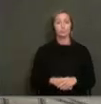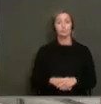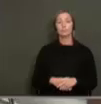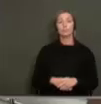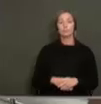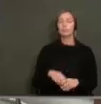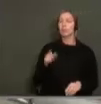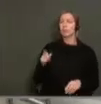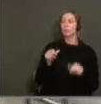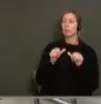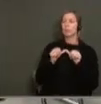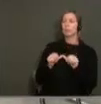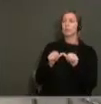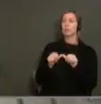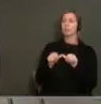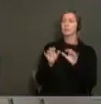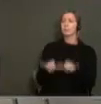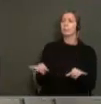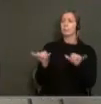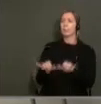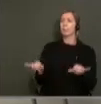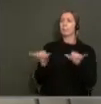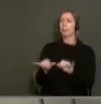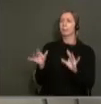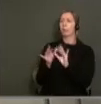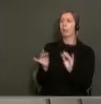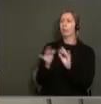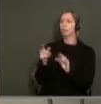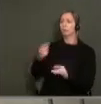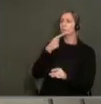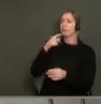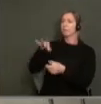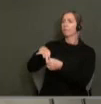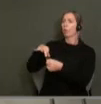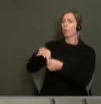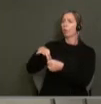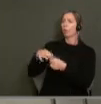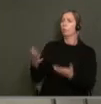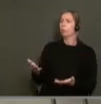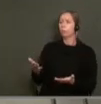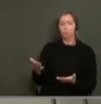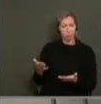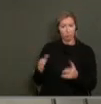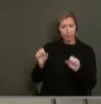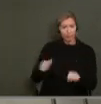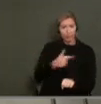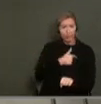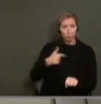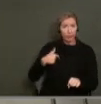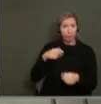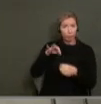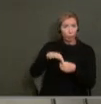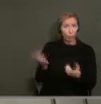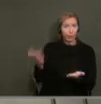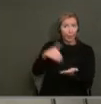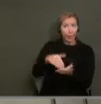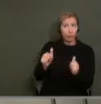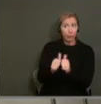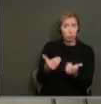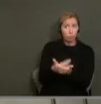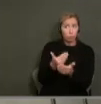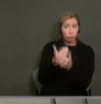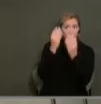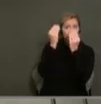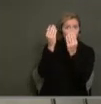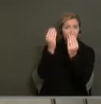So you keep repeating that there was a vote. Why can't another vote be held, like, in response to the new information?